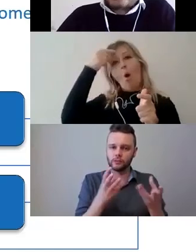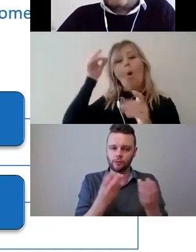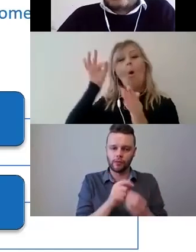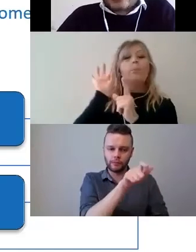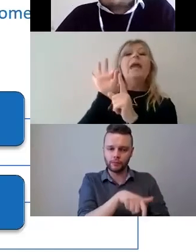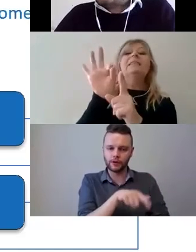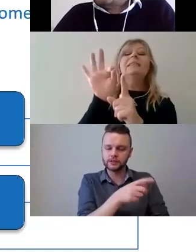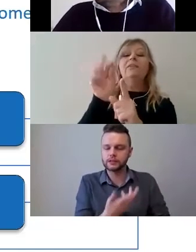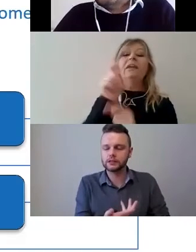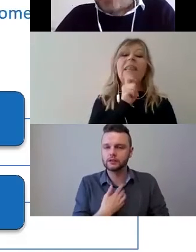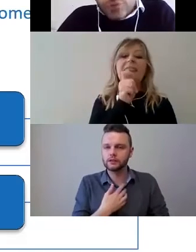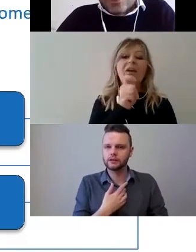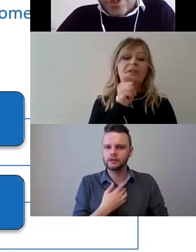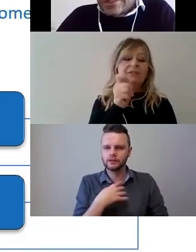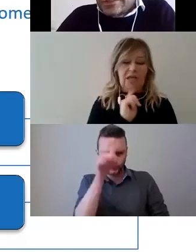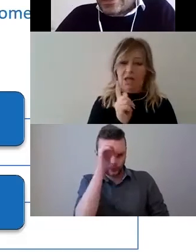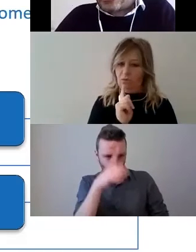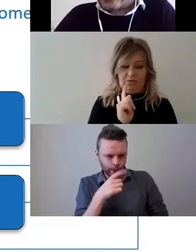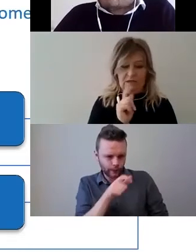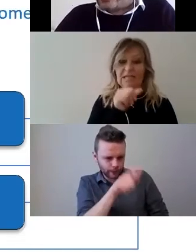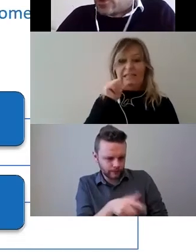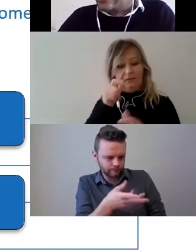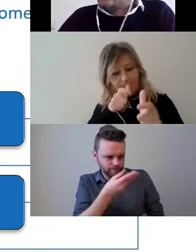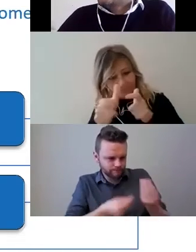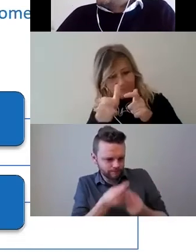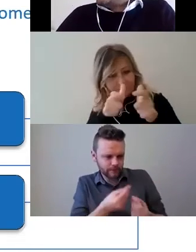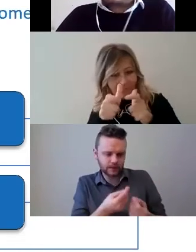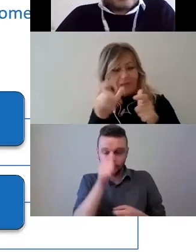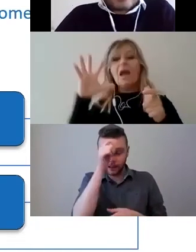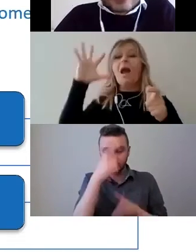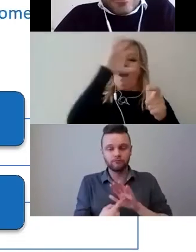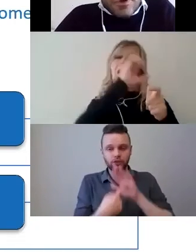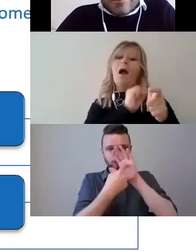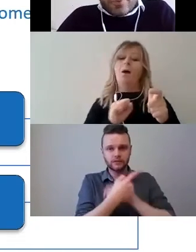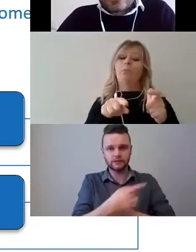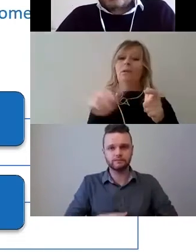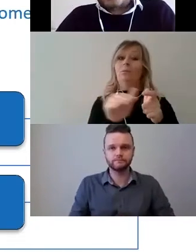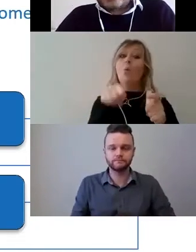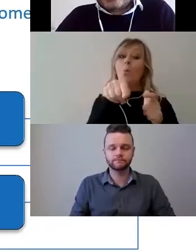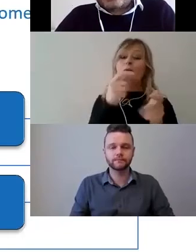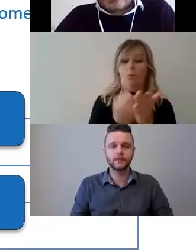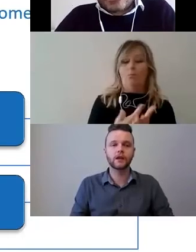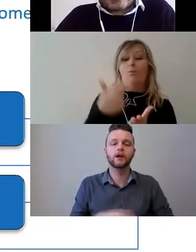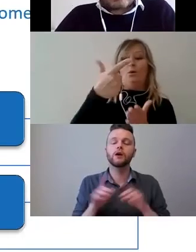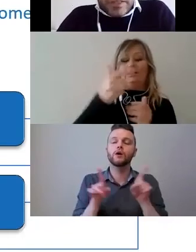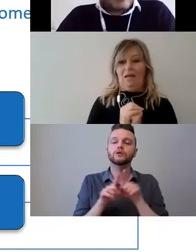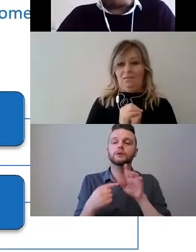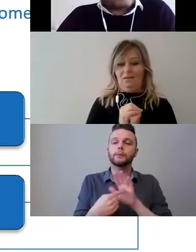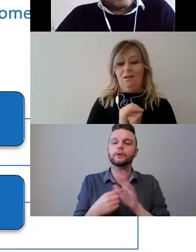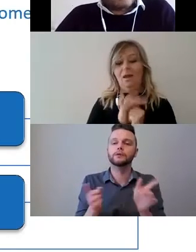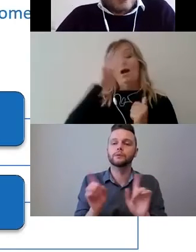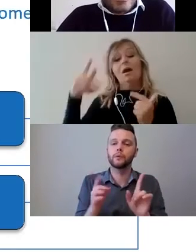person and getting to know the child is a priority. Another thing that it's quite important, it's